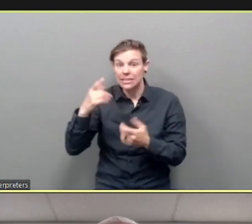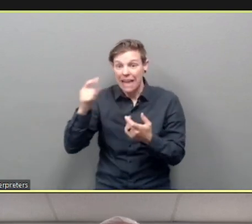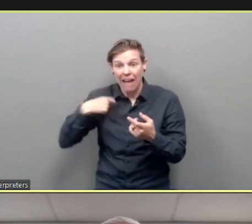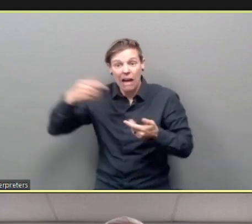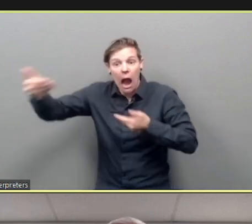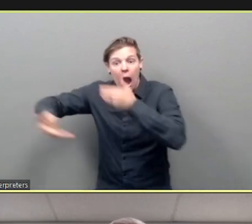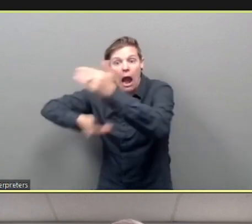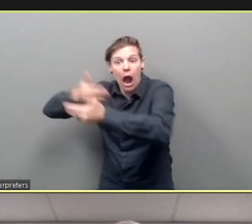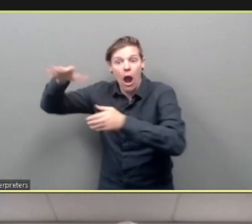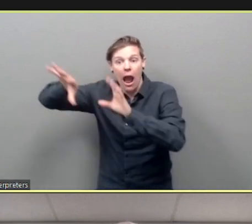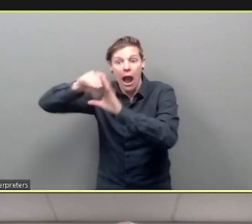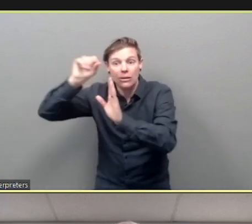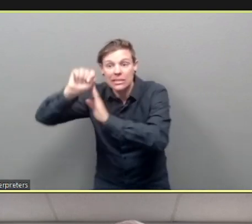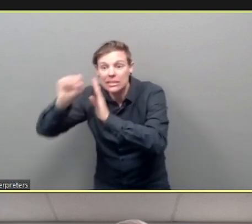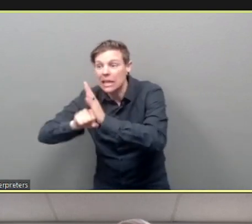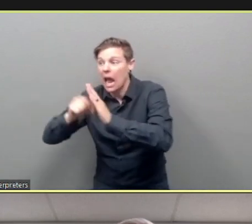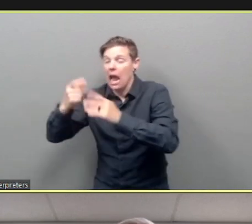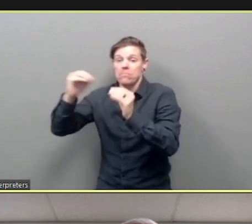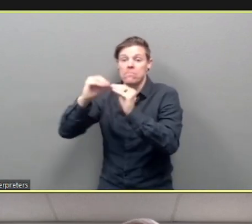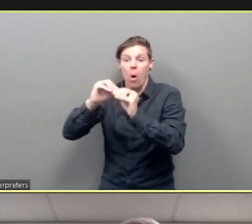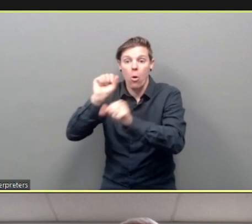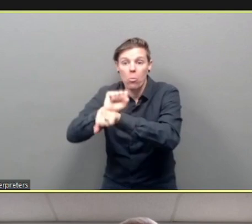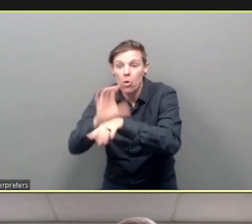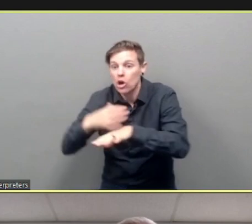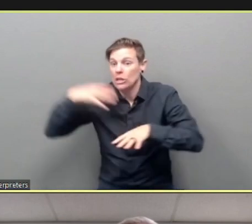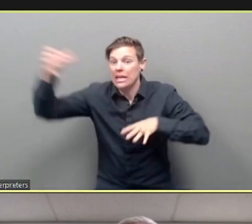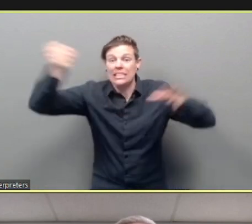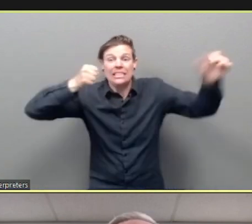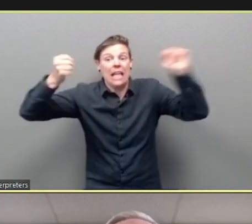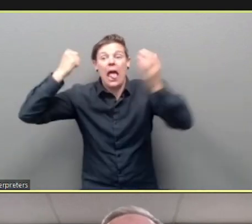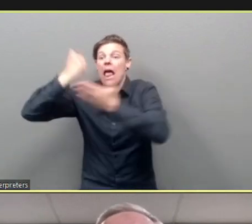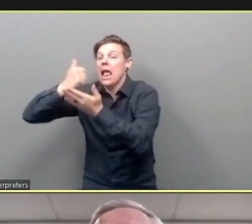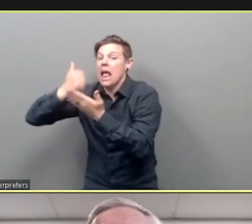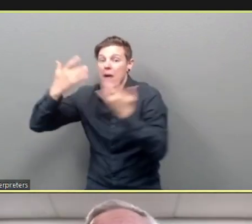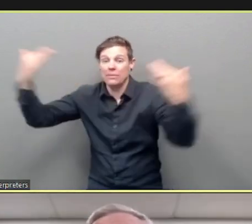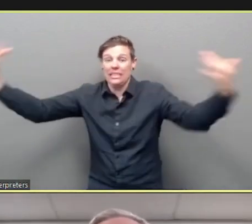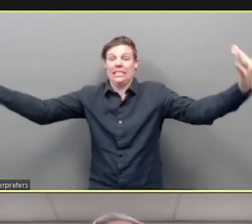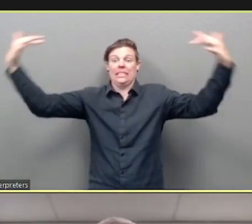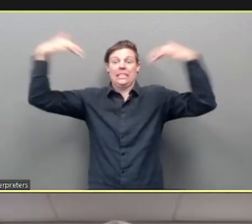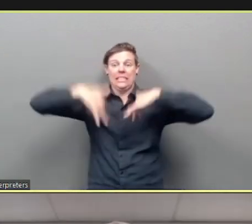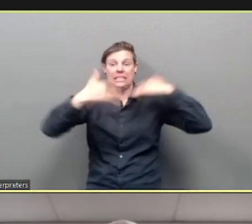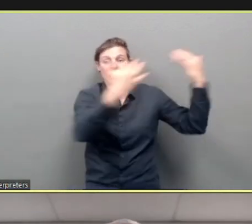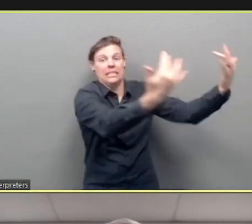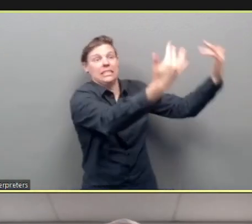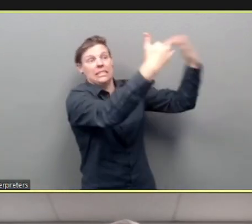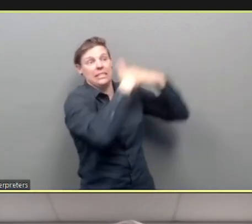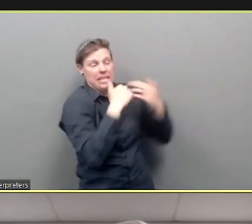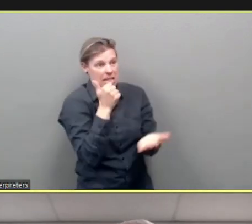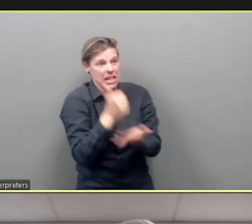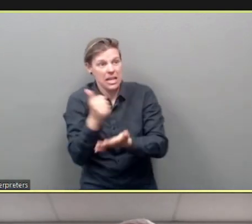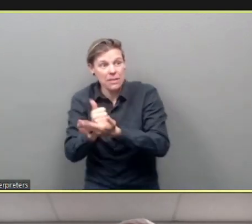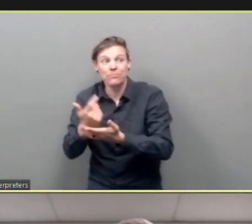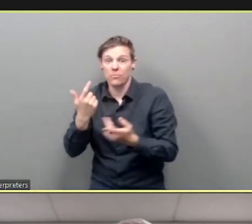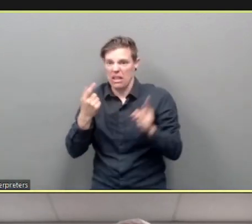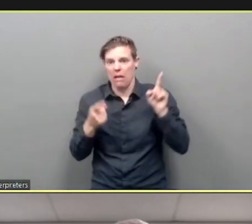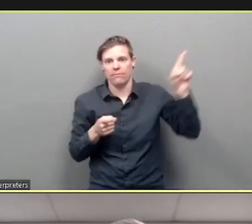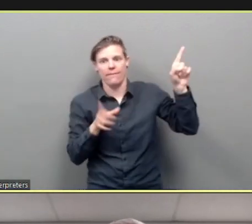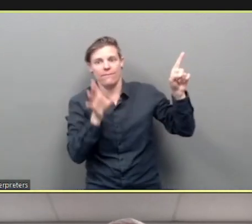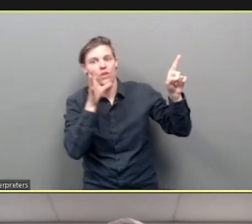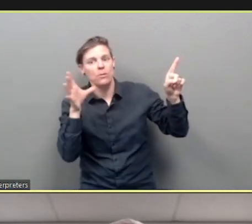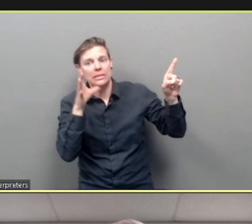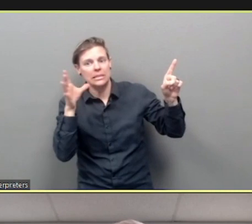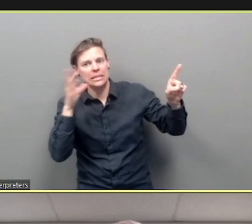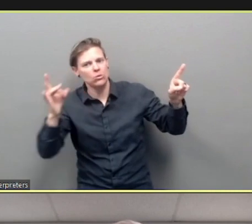help with a crisis that is getting actually more severe in places like Farmington right now. But you can see that